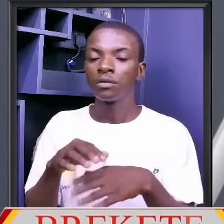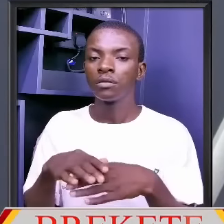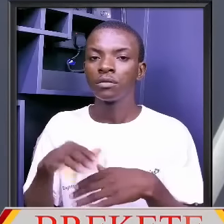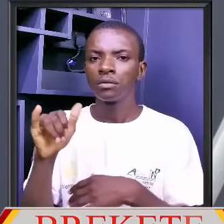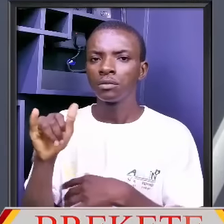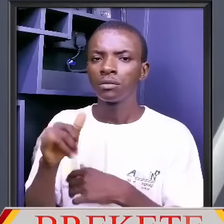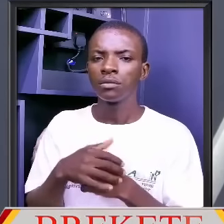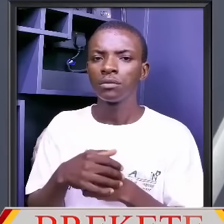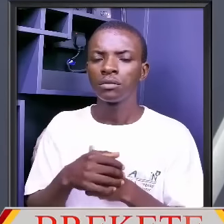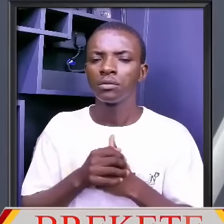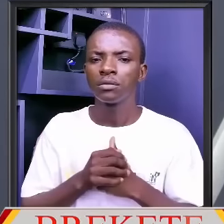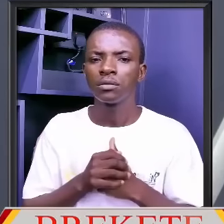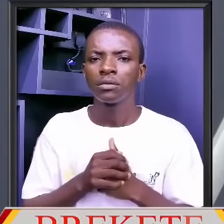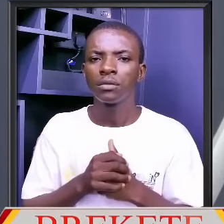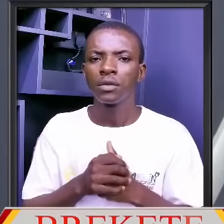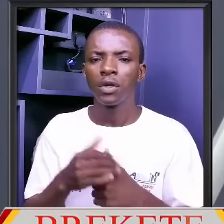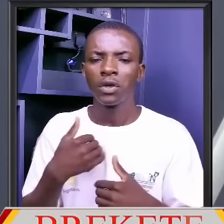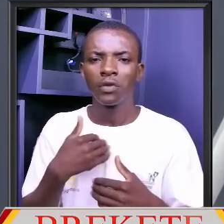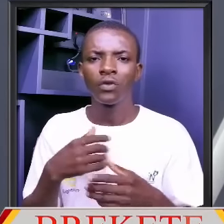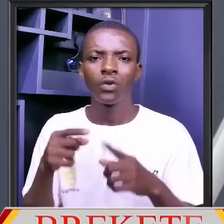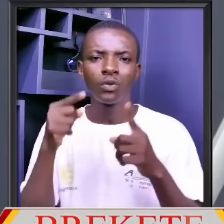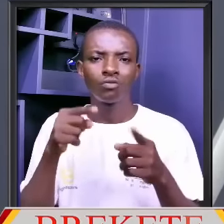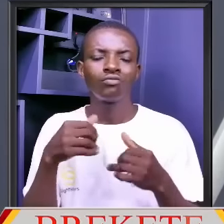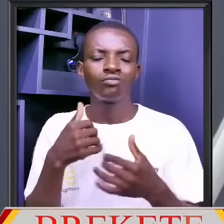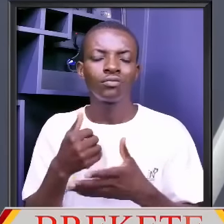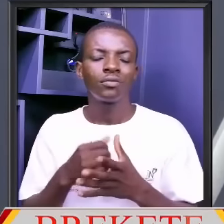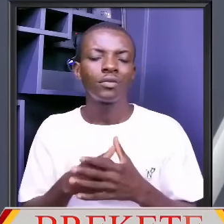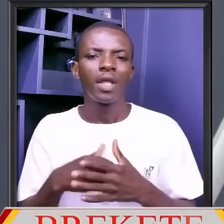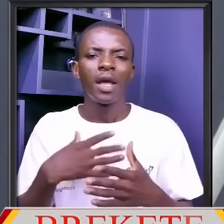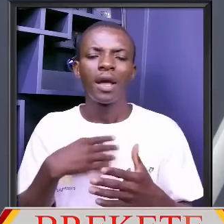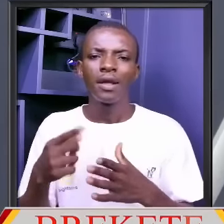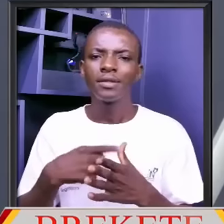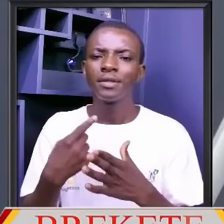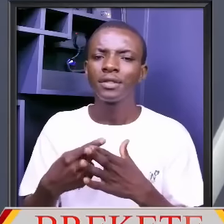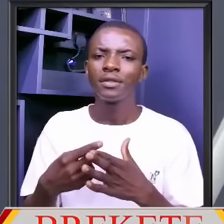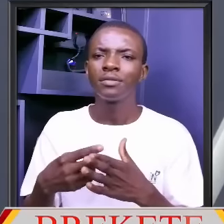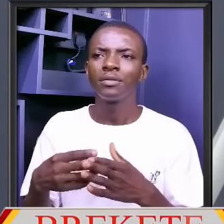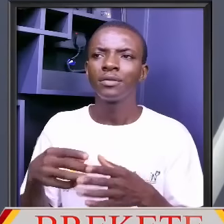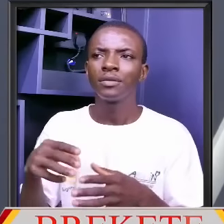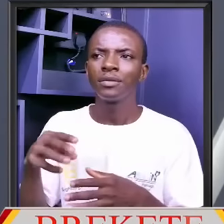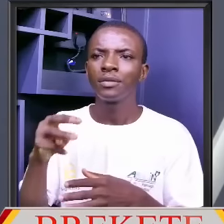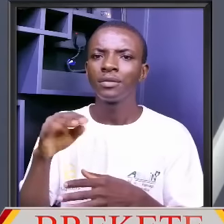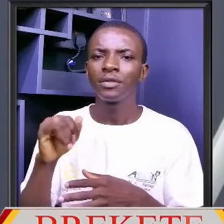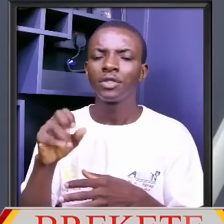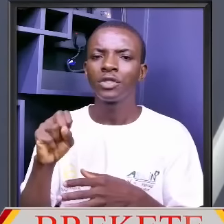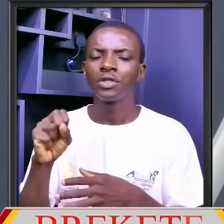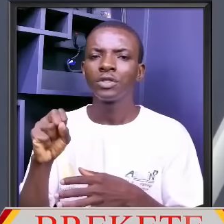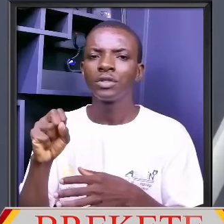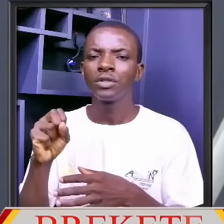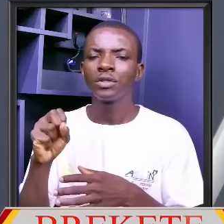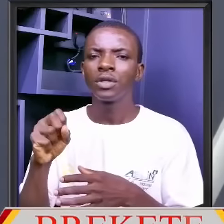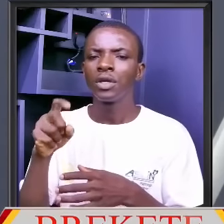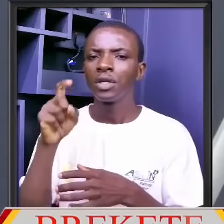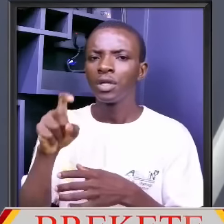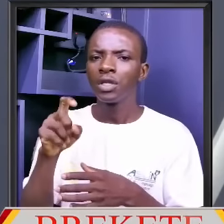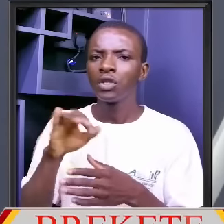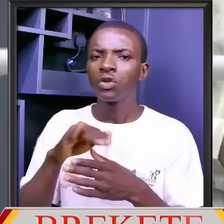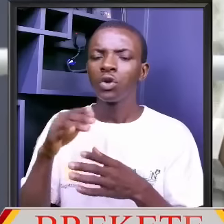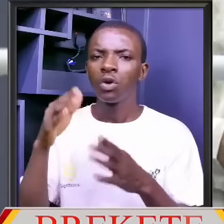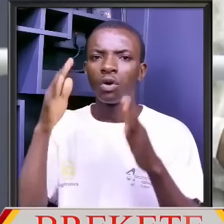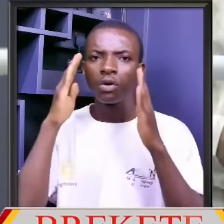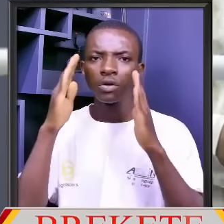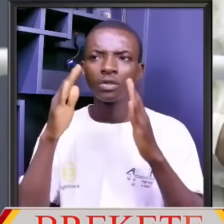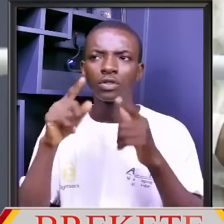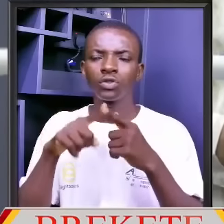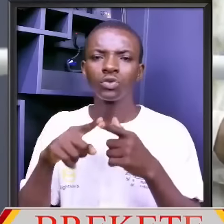Yes, sir. I have your go ahead. Yes, sir. And then by Mrs. Boniface too, I go need una